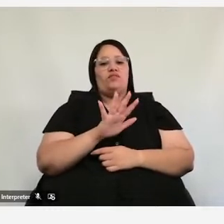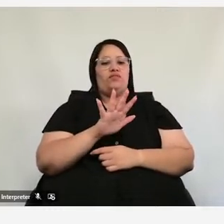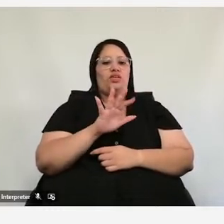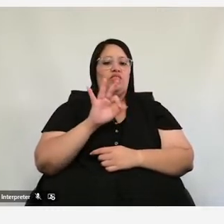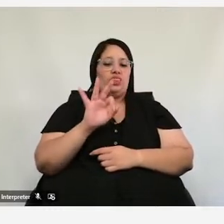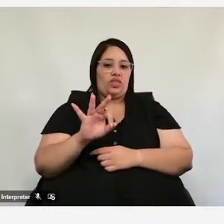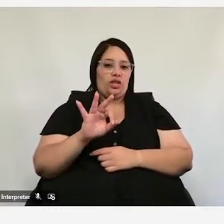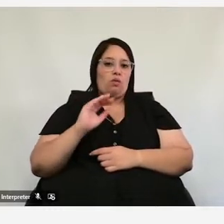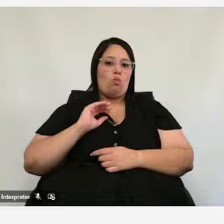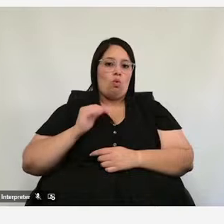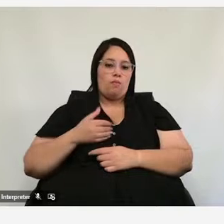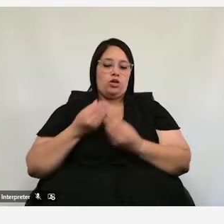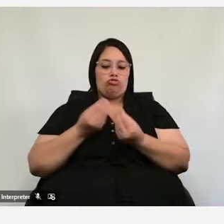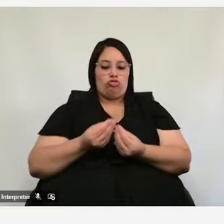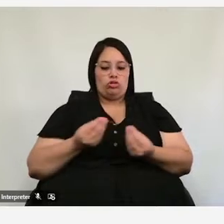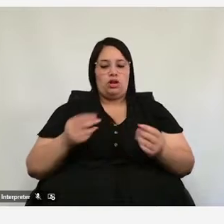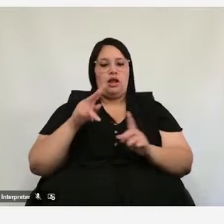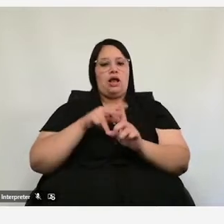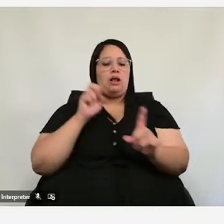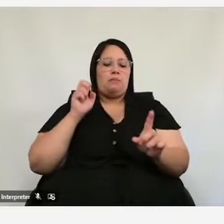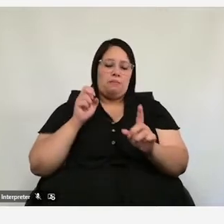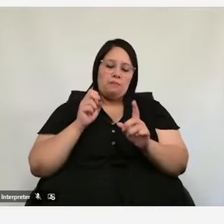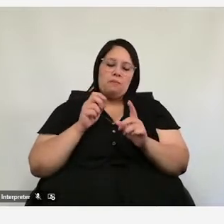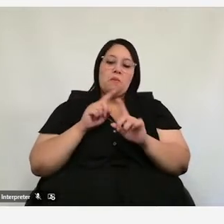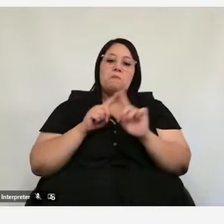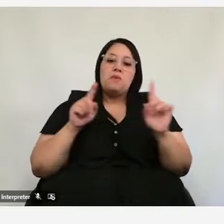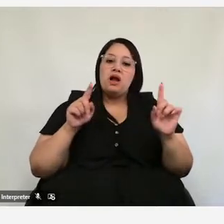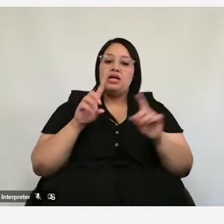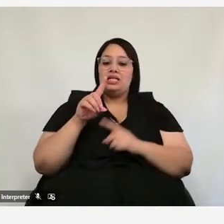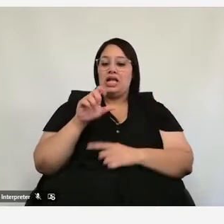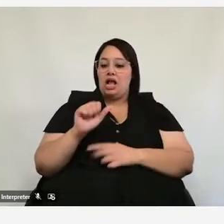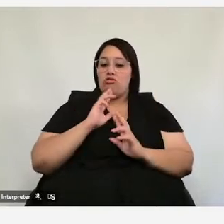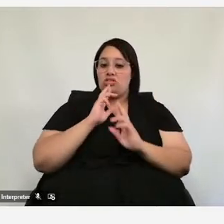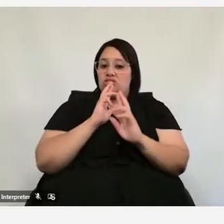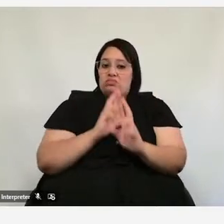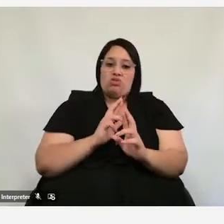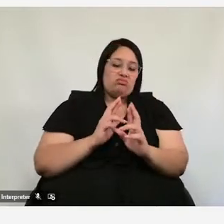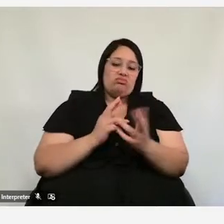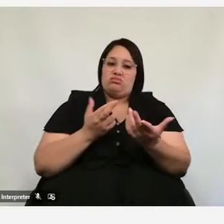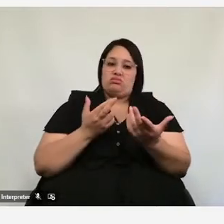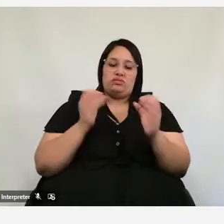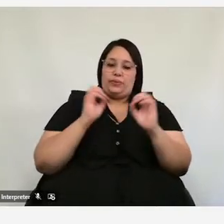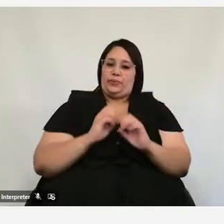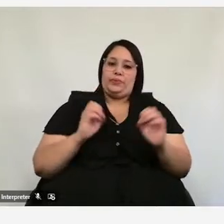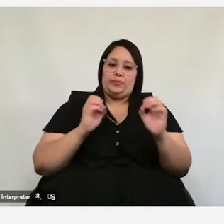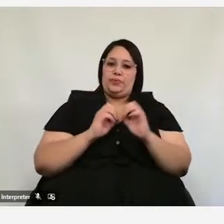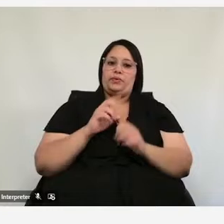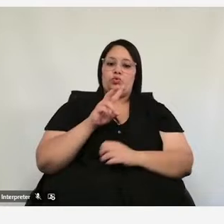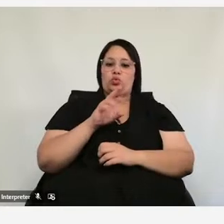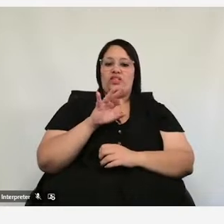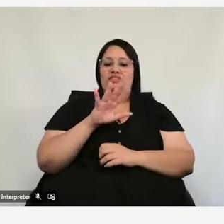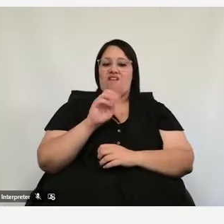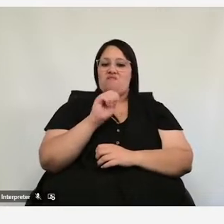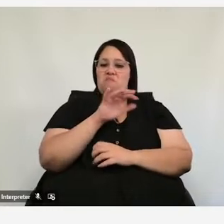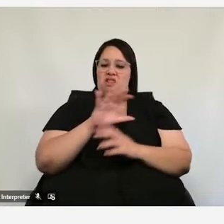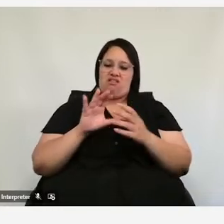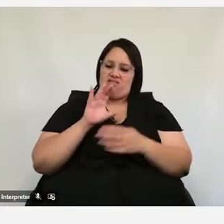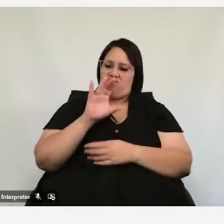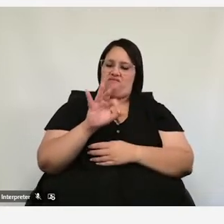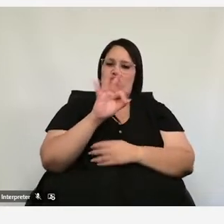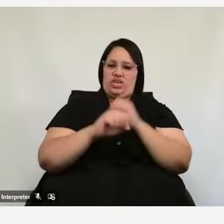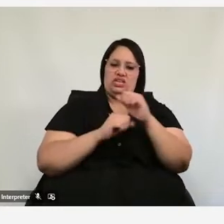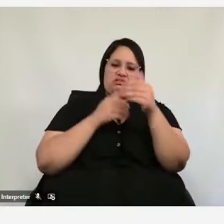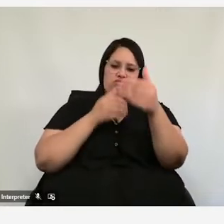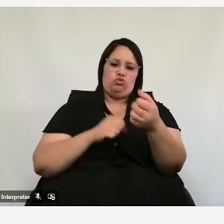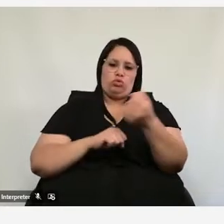1,353 women and children were raped. Yet the DA response is pitiful. 235 million over the next 3 years to